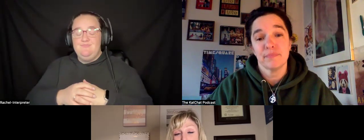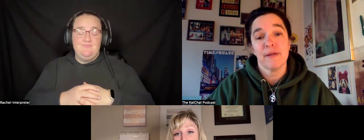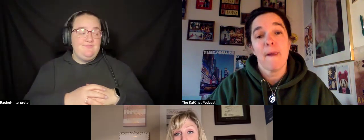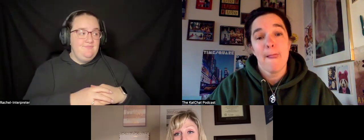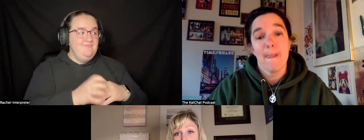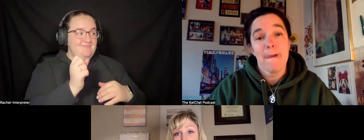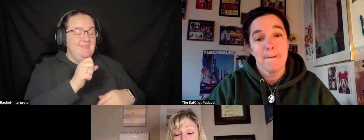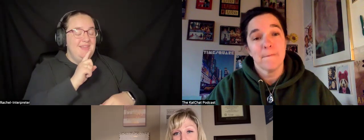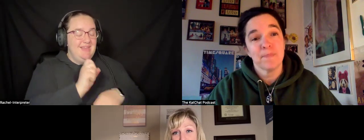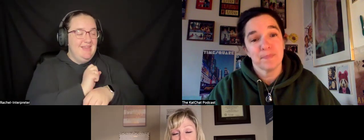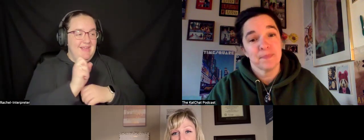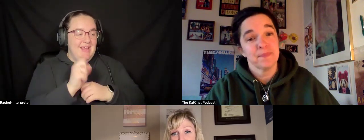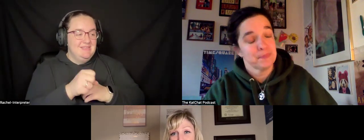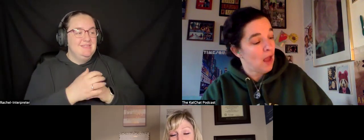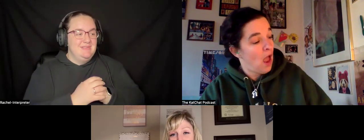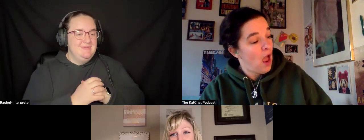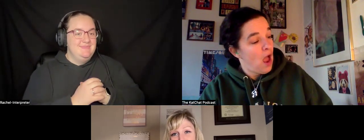Yeah, absolutely.